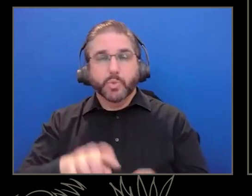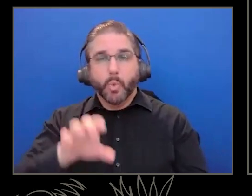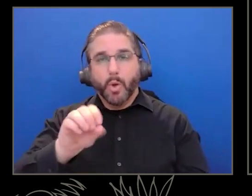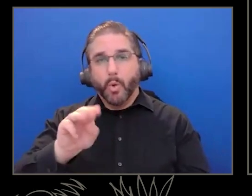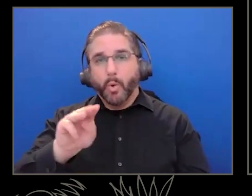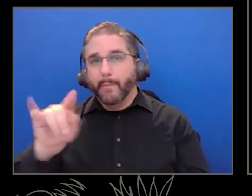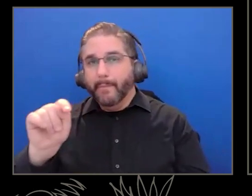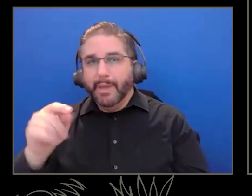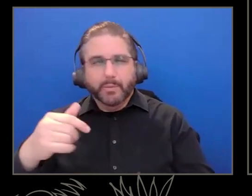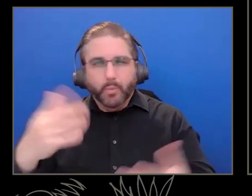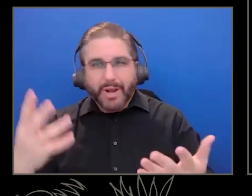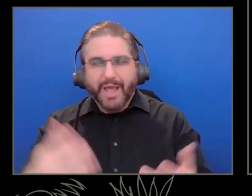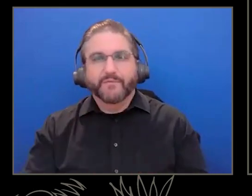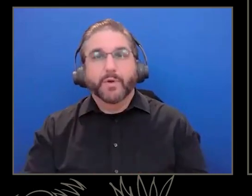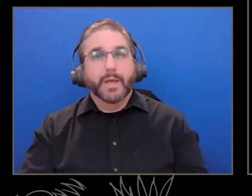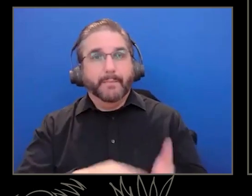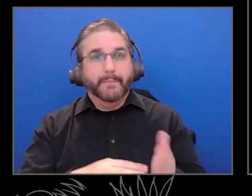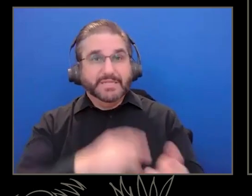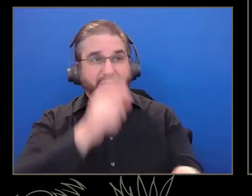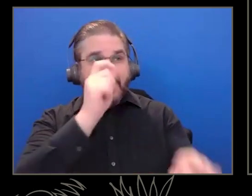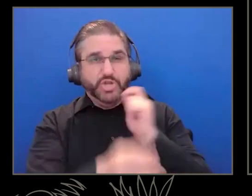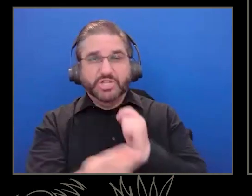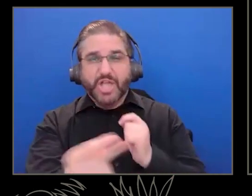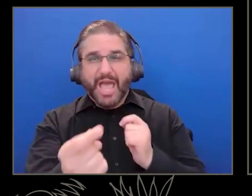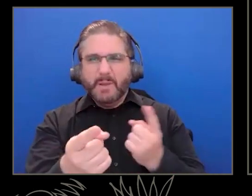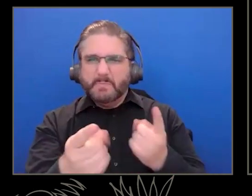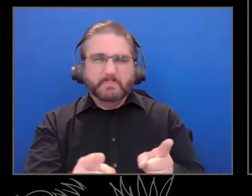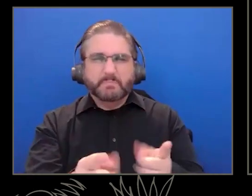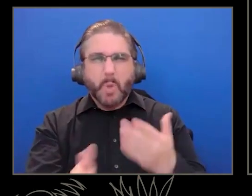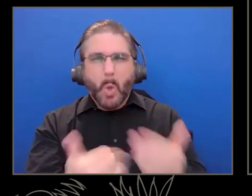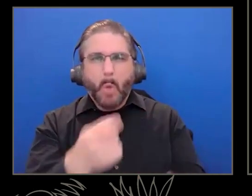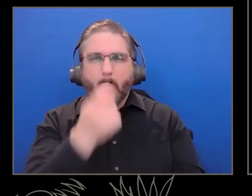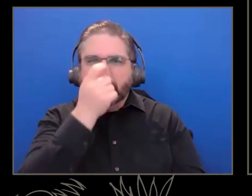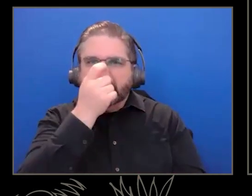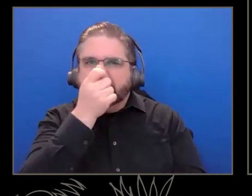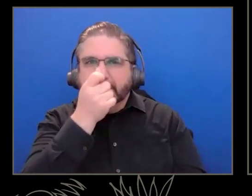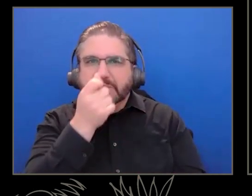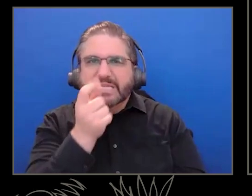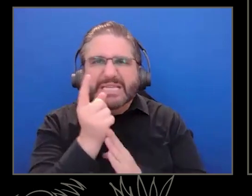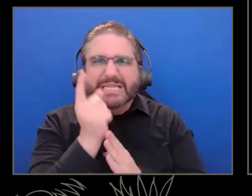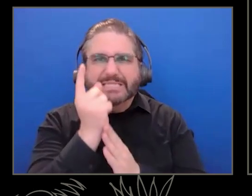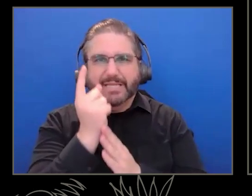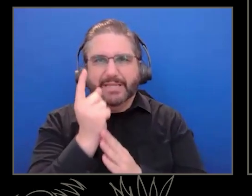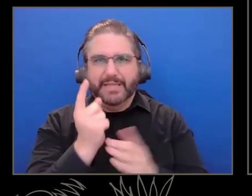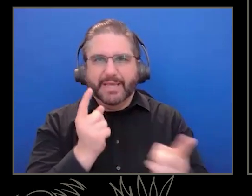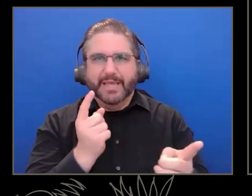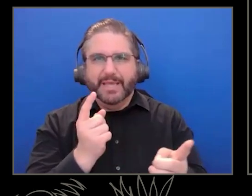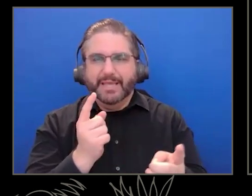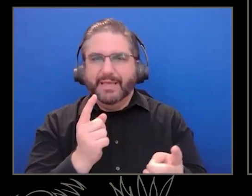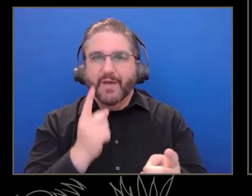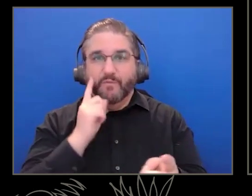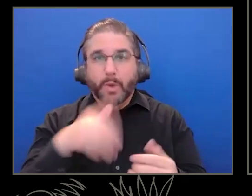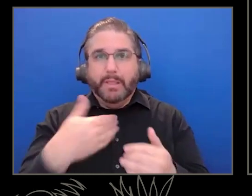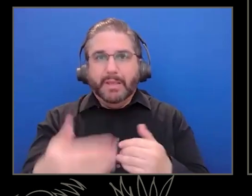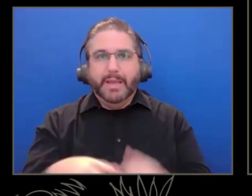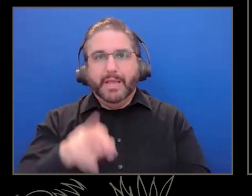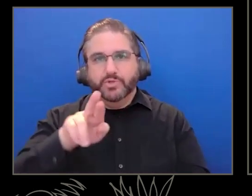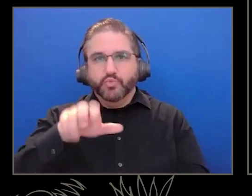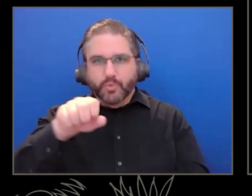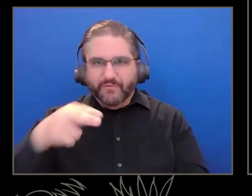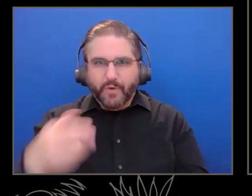the changes should be live almost instantly in the next refresh that your editor does.